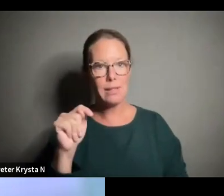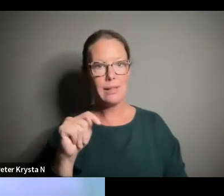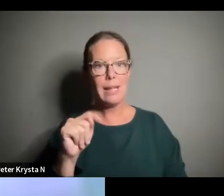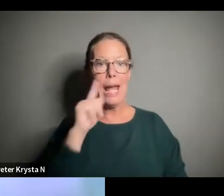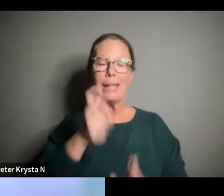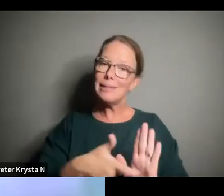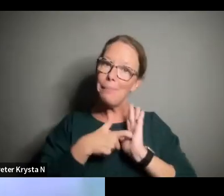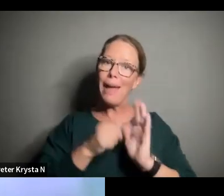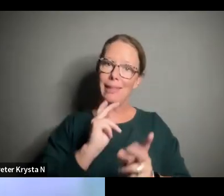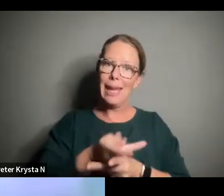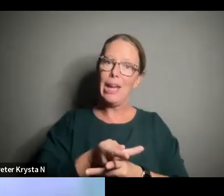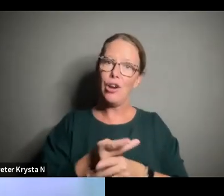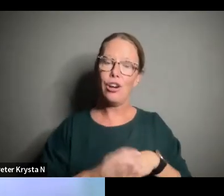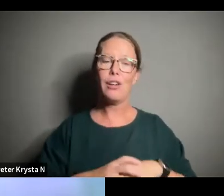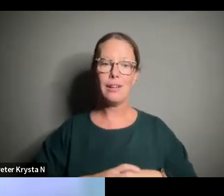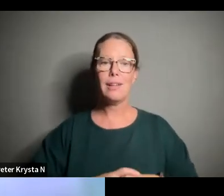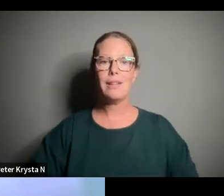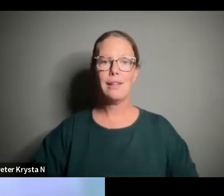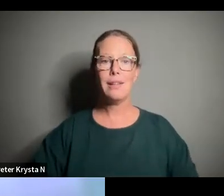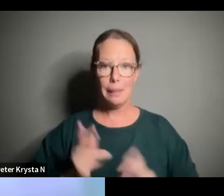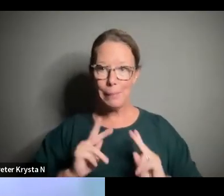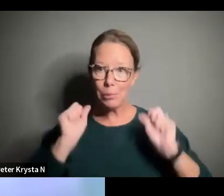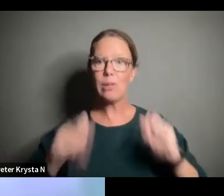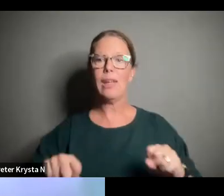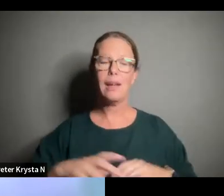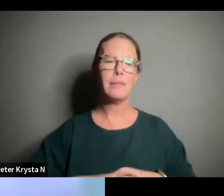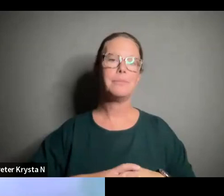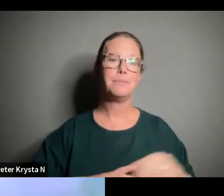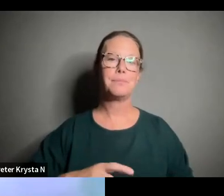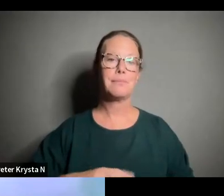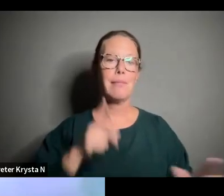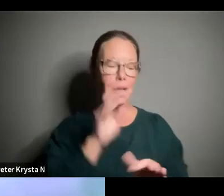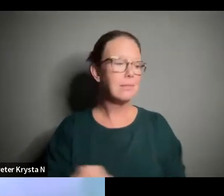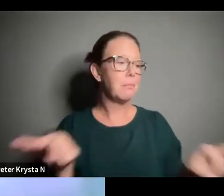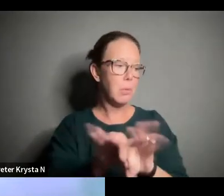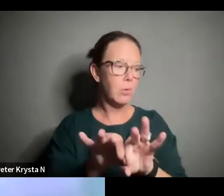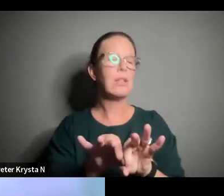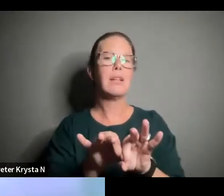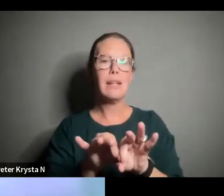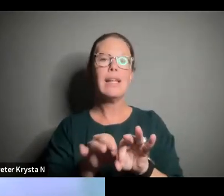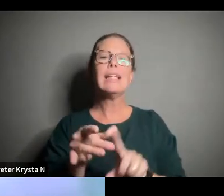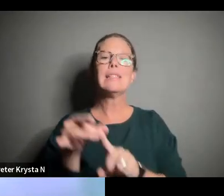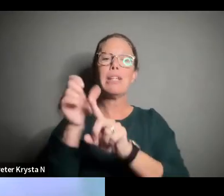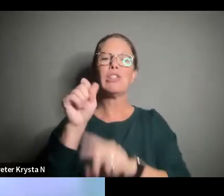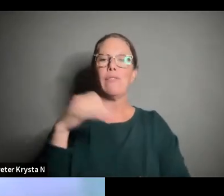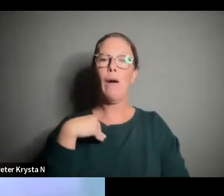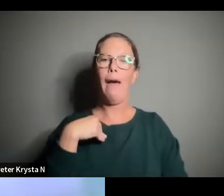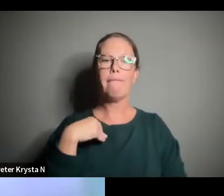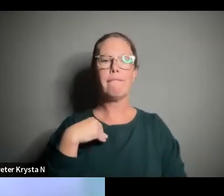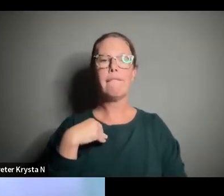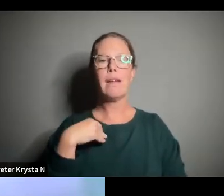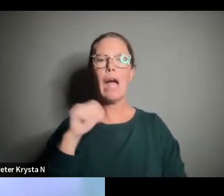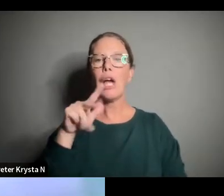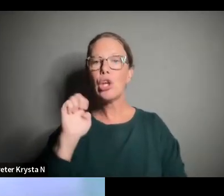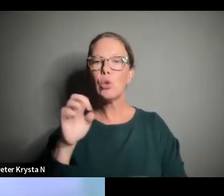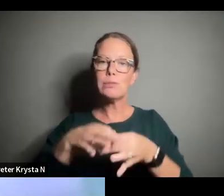that really is on the leading edge. And people can. That's what I think is very important, especially if you have an acute spinal cord injury, or if your loved